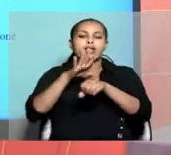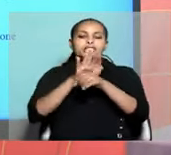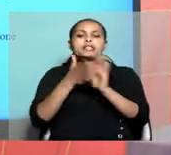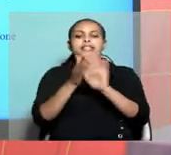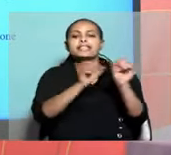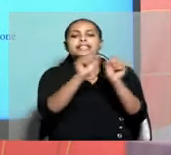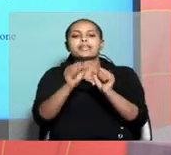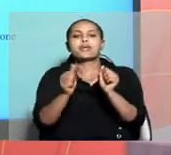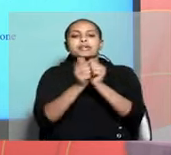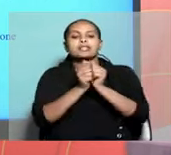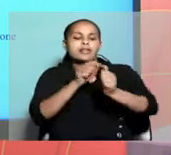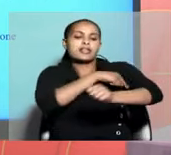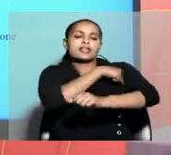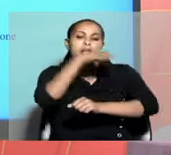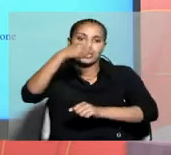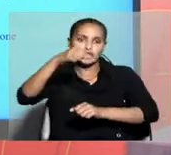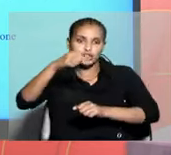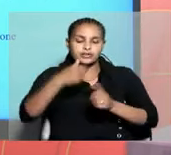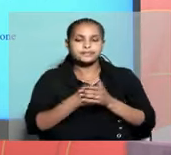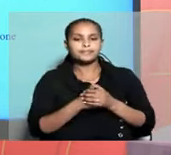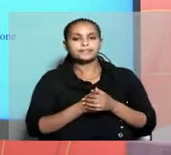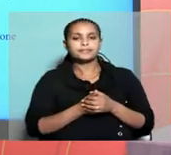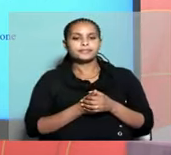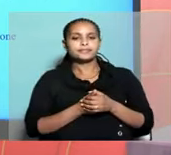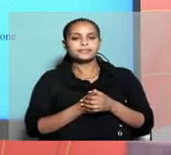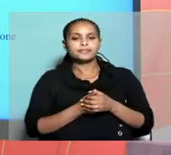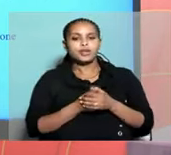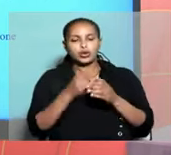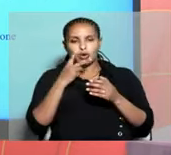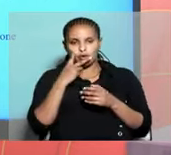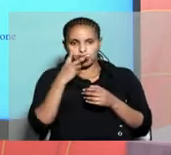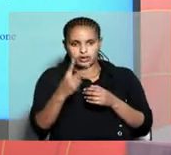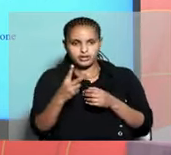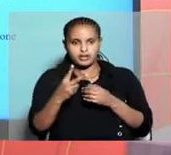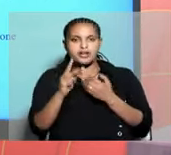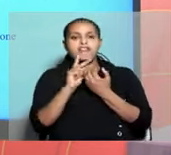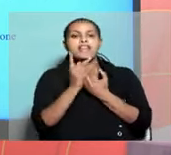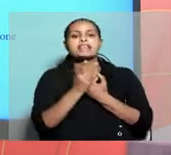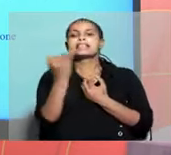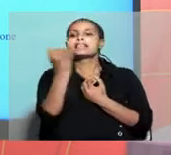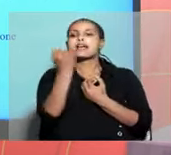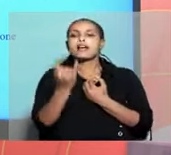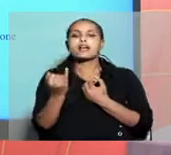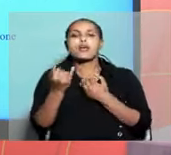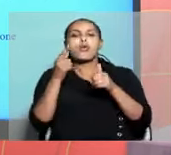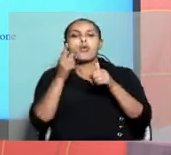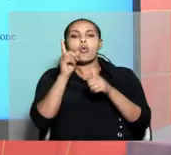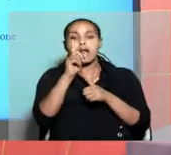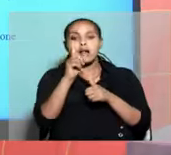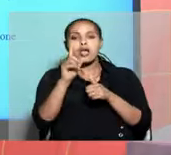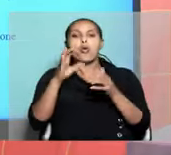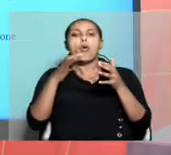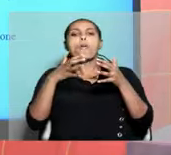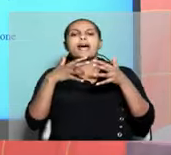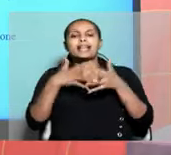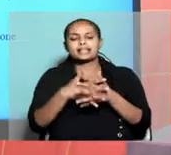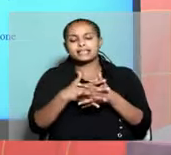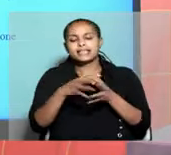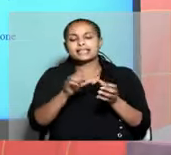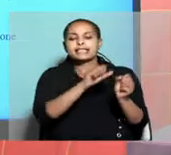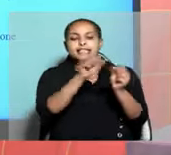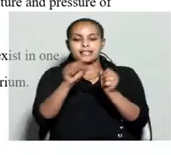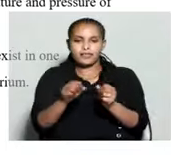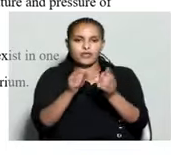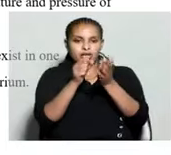of the system with temperature. Look at phase diagram for one component system.